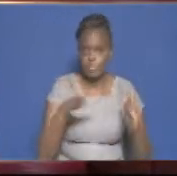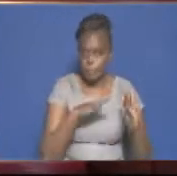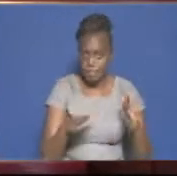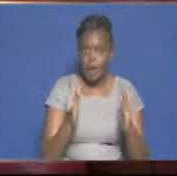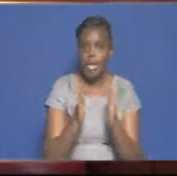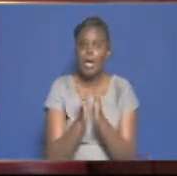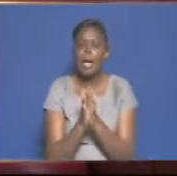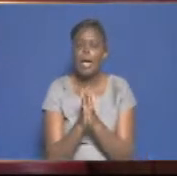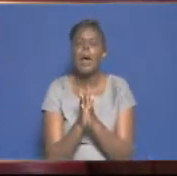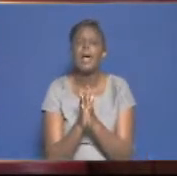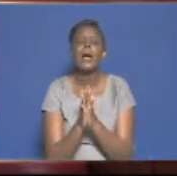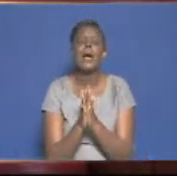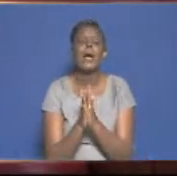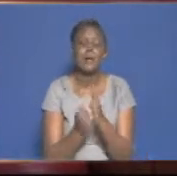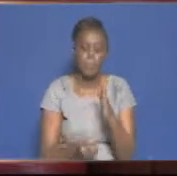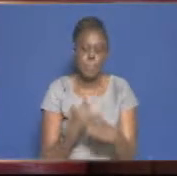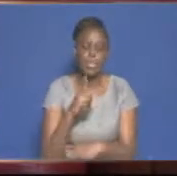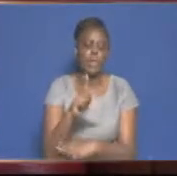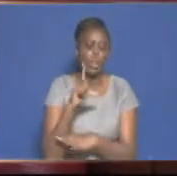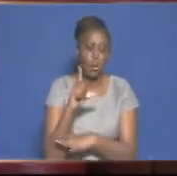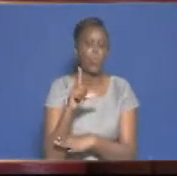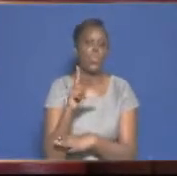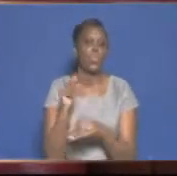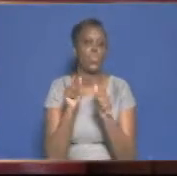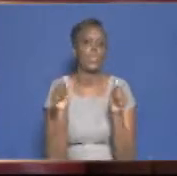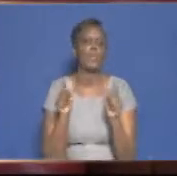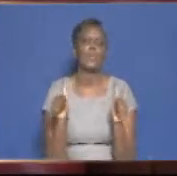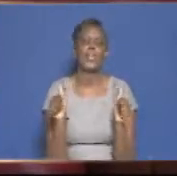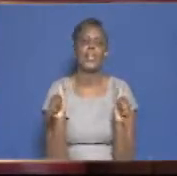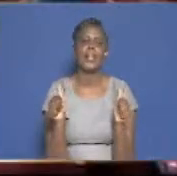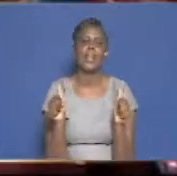and be a legislators of substance, Mr. Speaker.